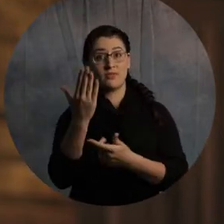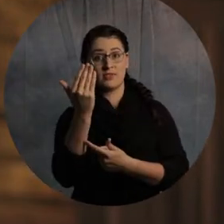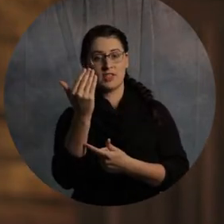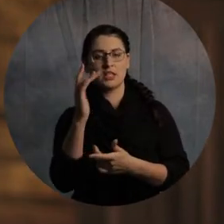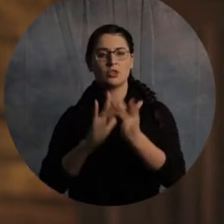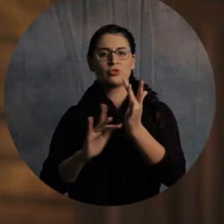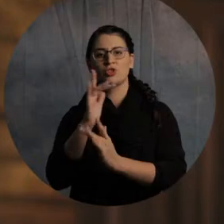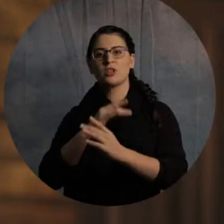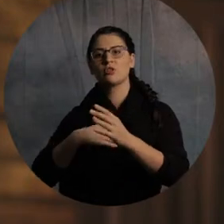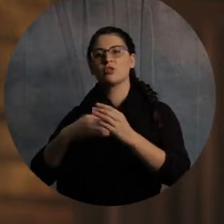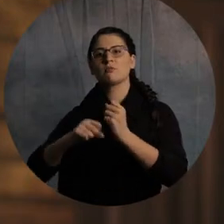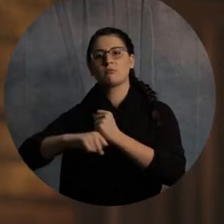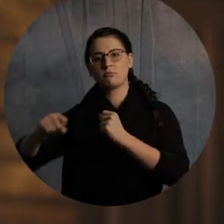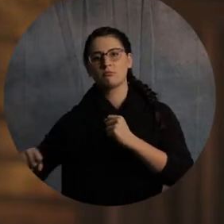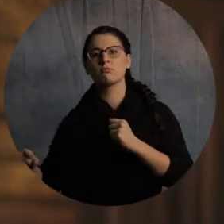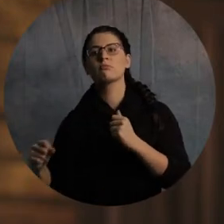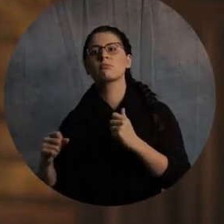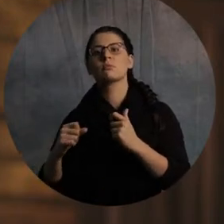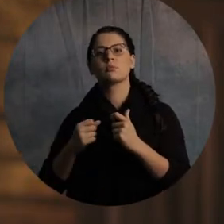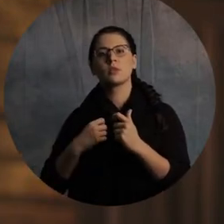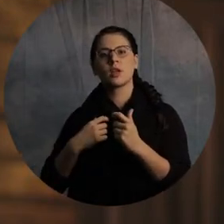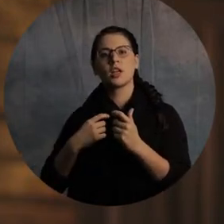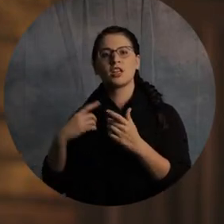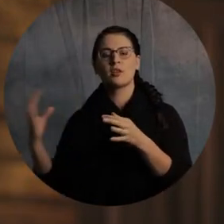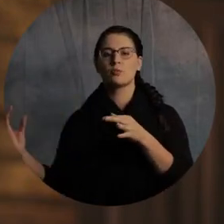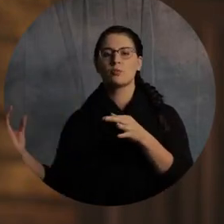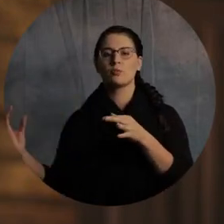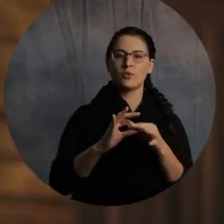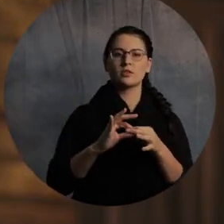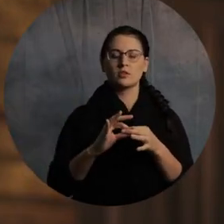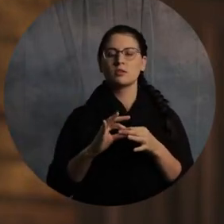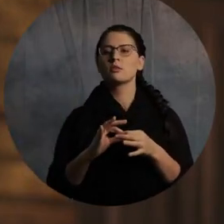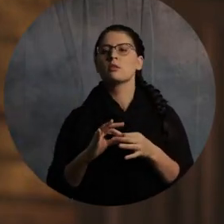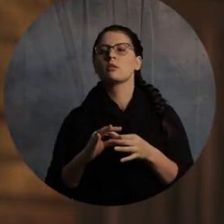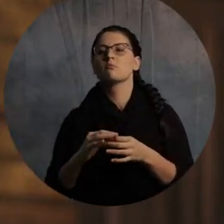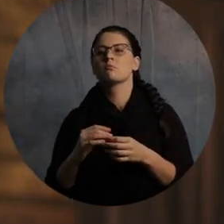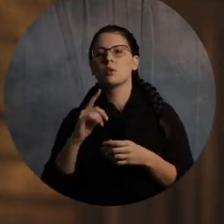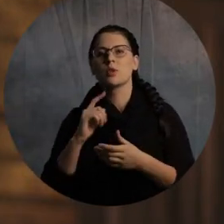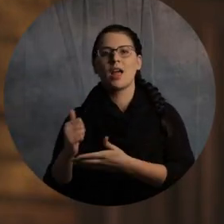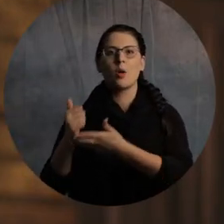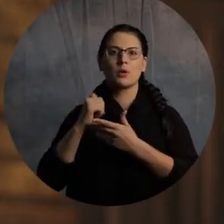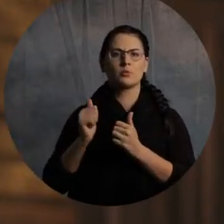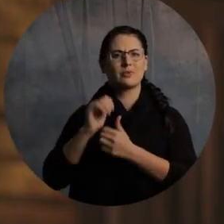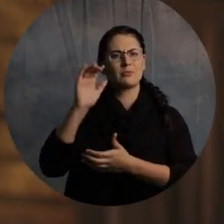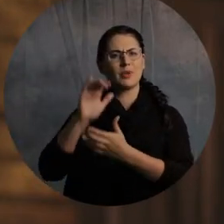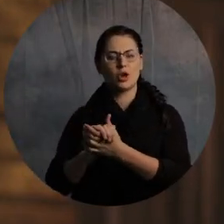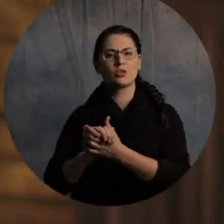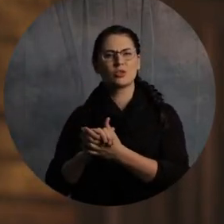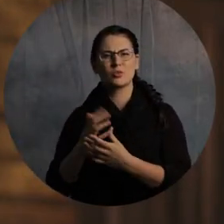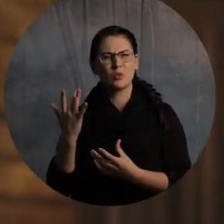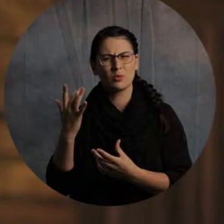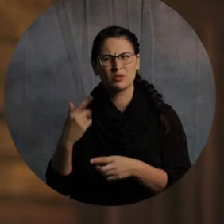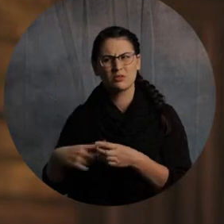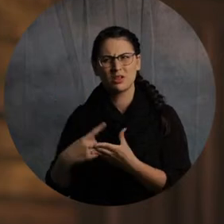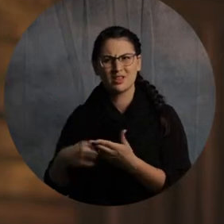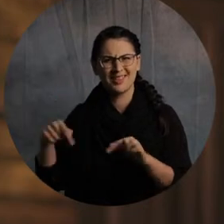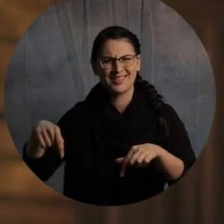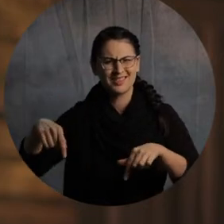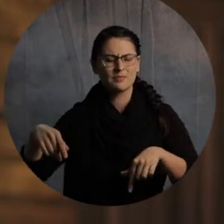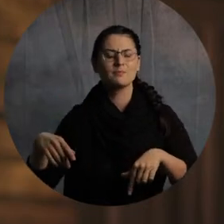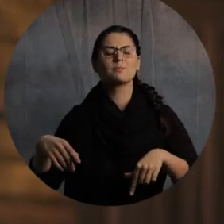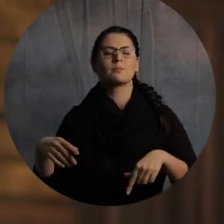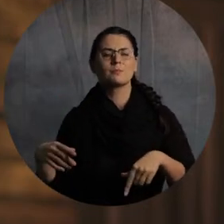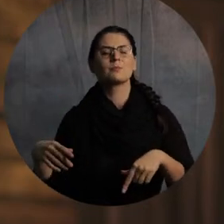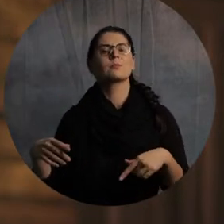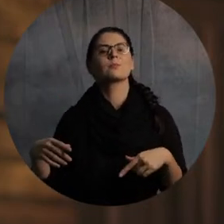begins to give us a reference that, again, helps us understand our goal and merit. So, why are we talking about this? We're talking about this because the